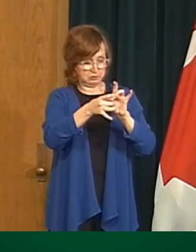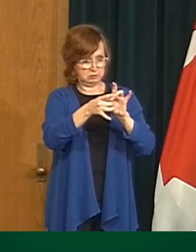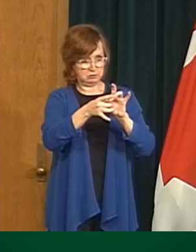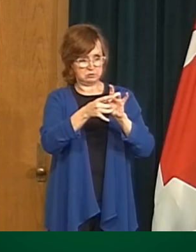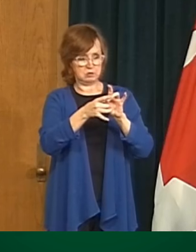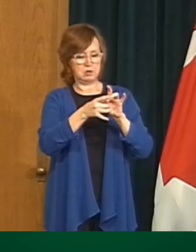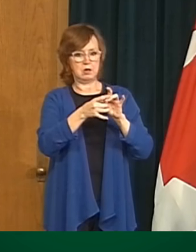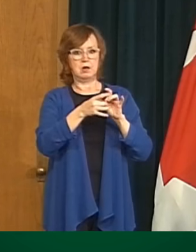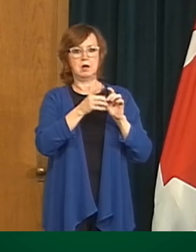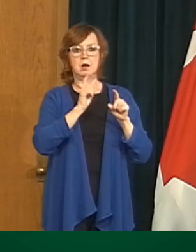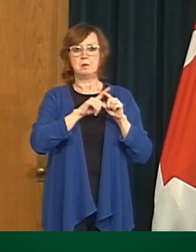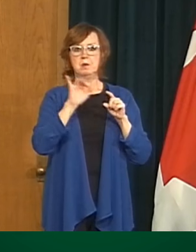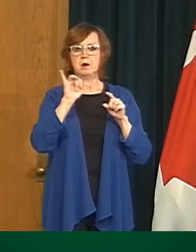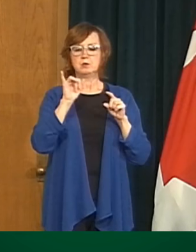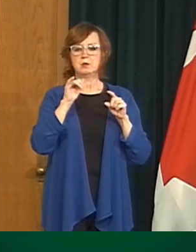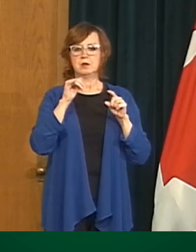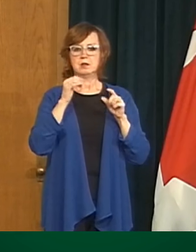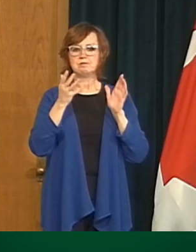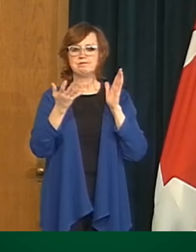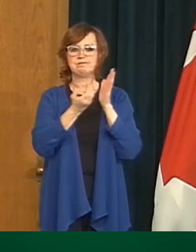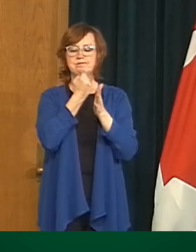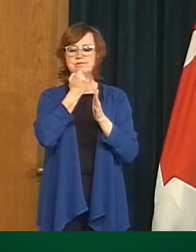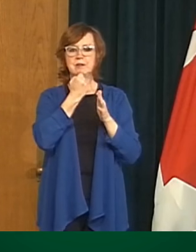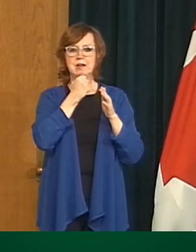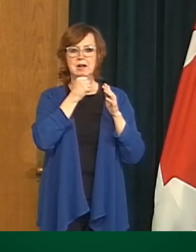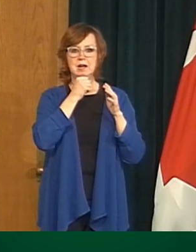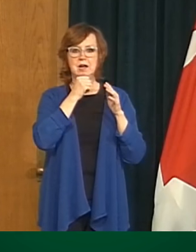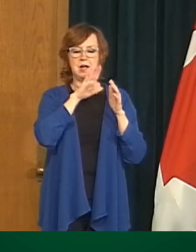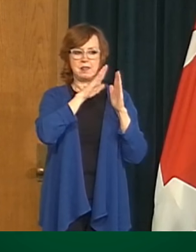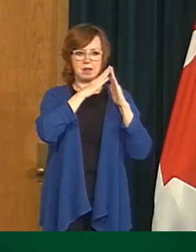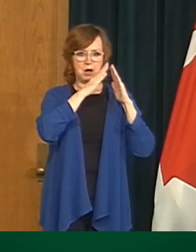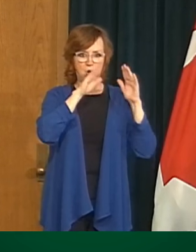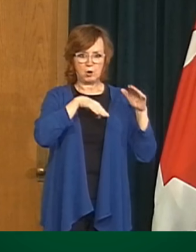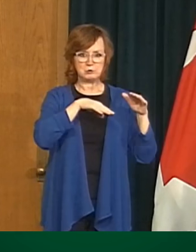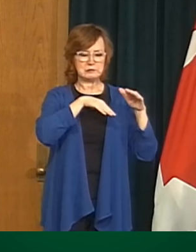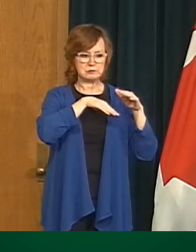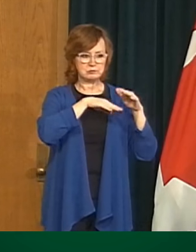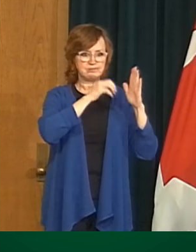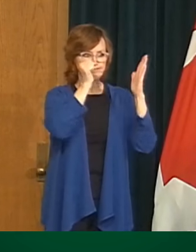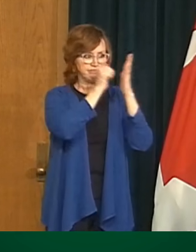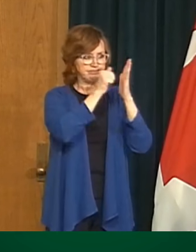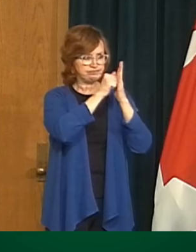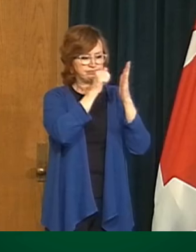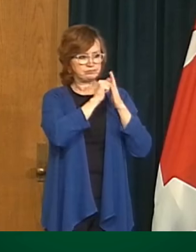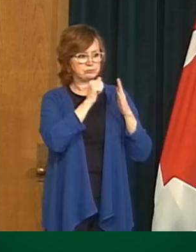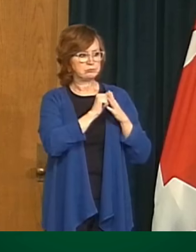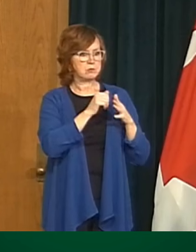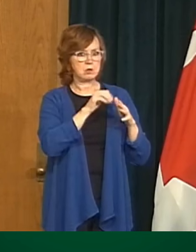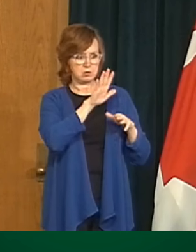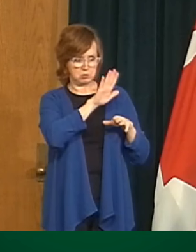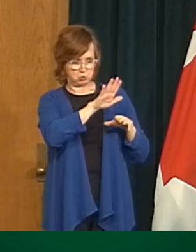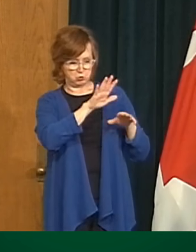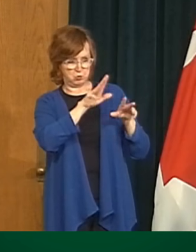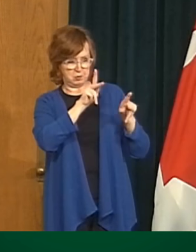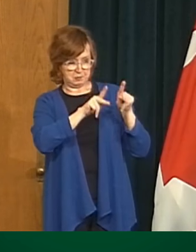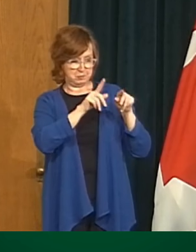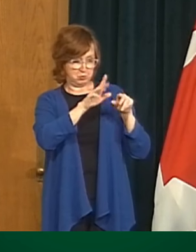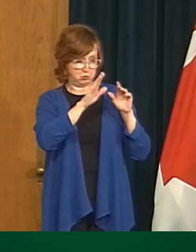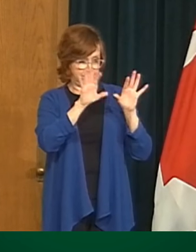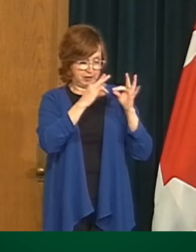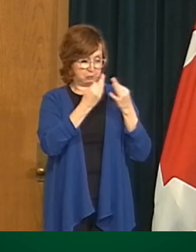we are educating at the same time we're ensuring that families have the ability to have those individuals that are at risk